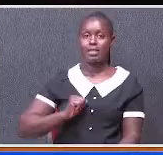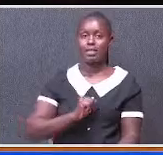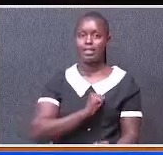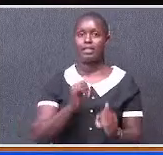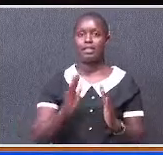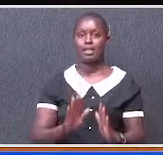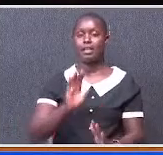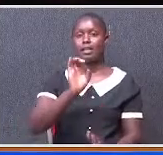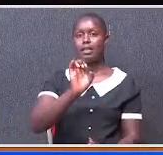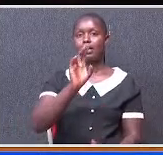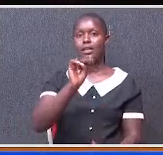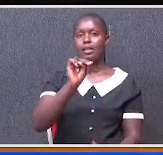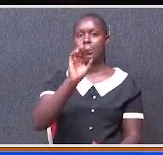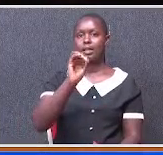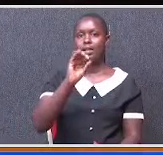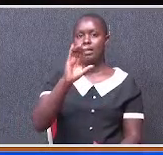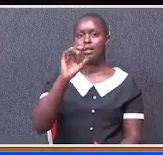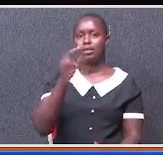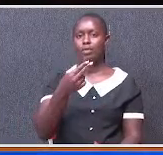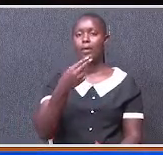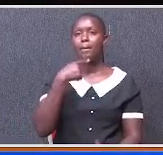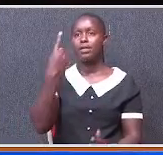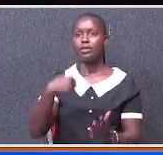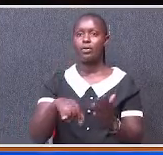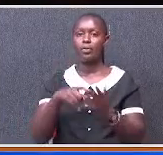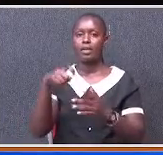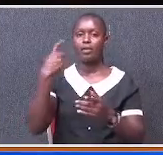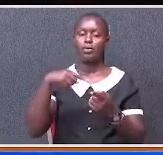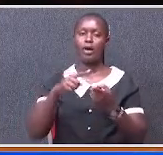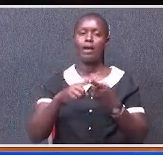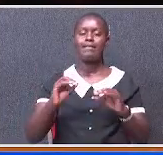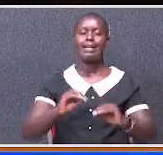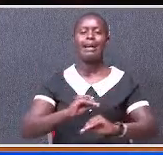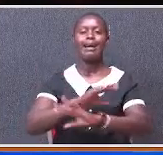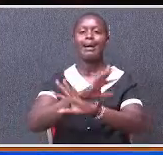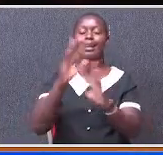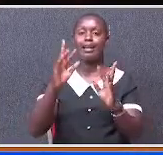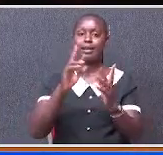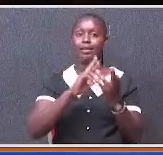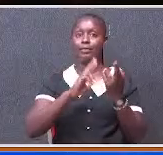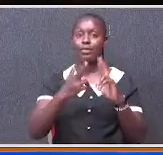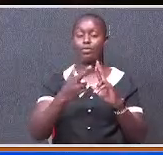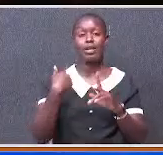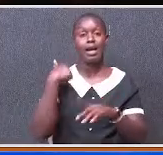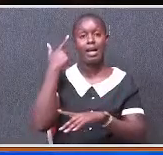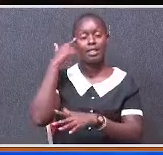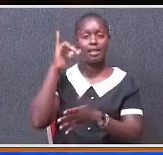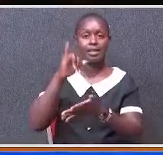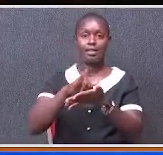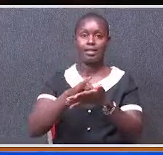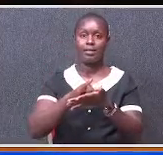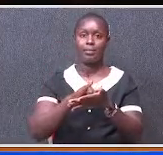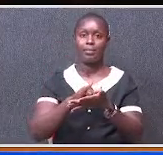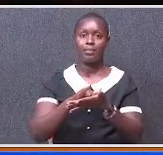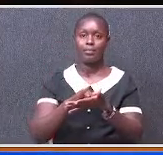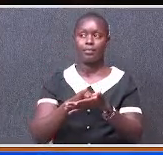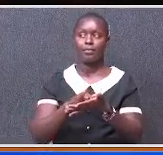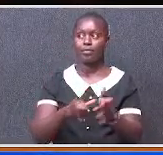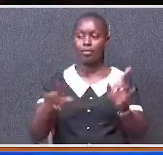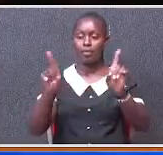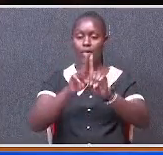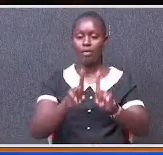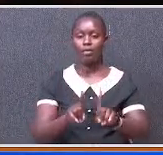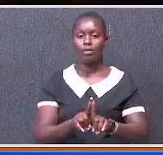Enoch, akisema kuwe na sober reflection. I think that's a correct thing, sober reflection.